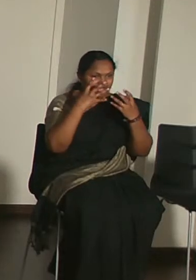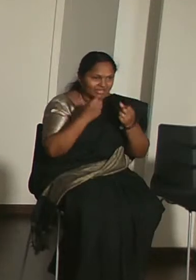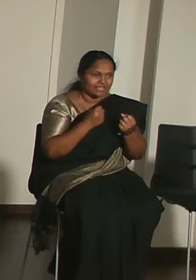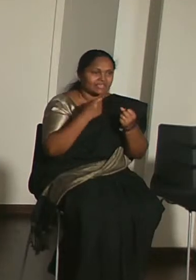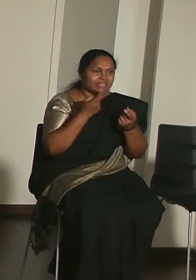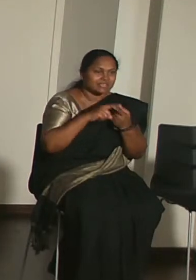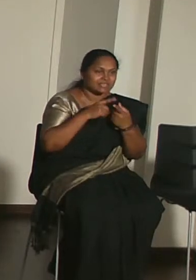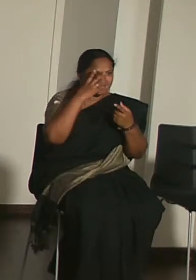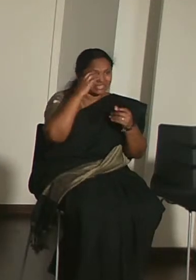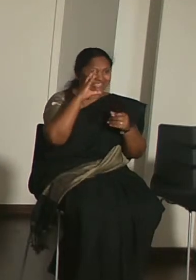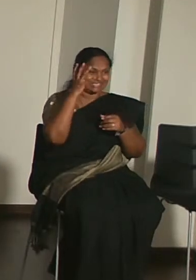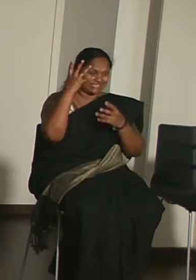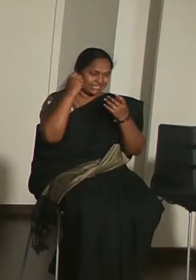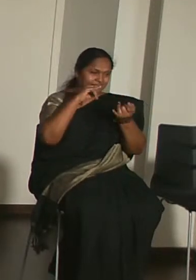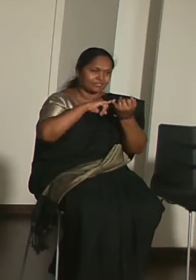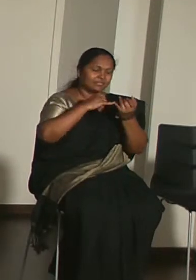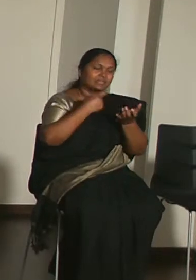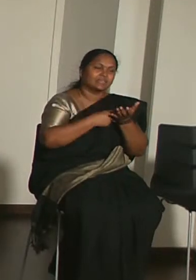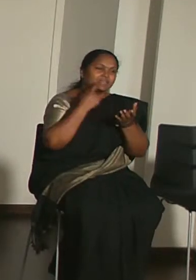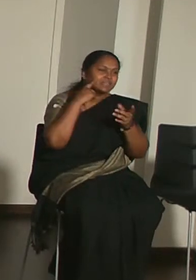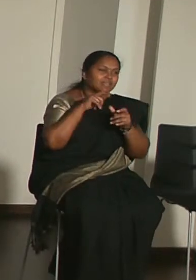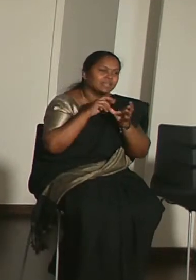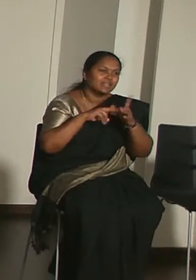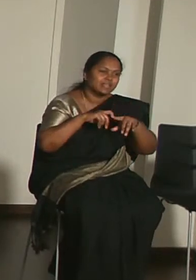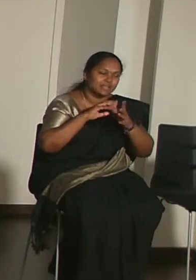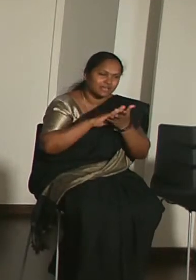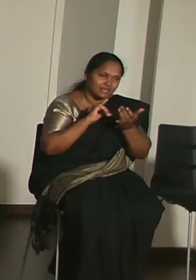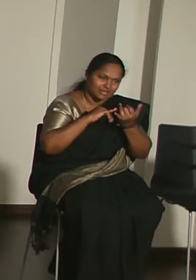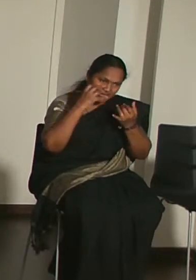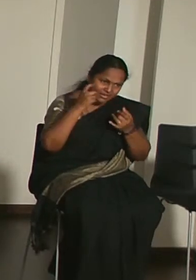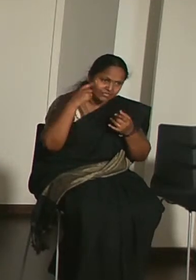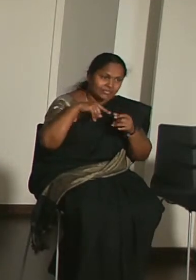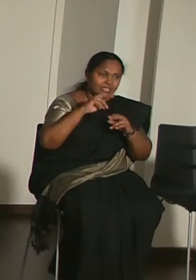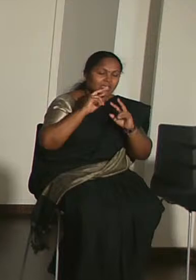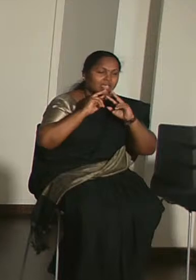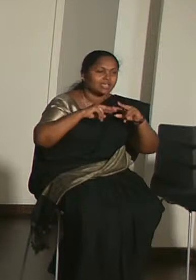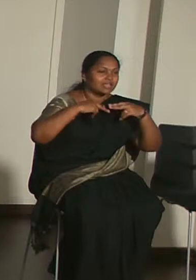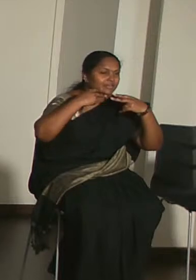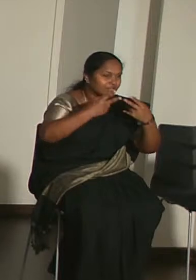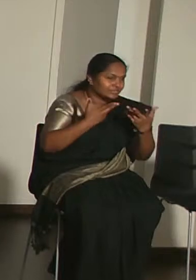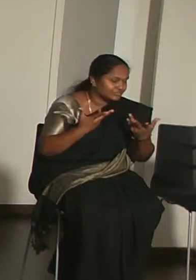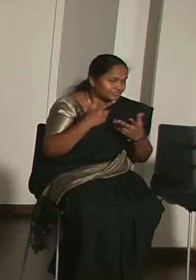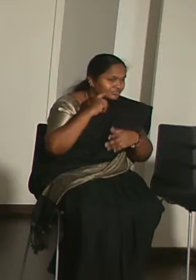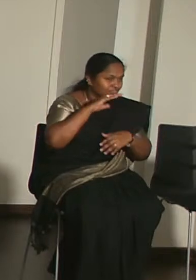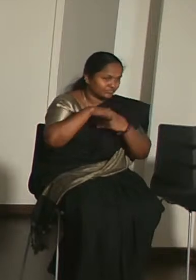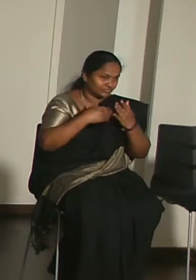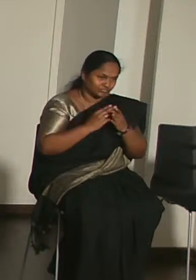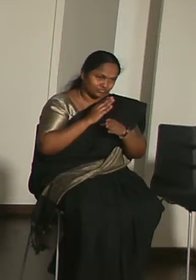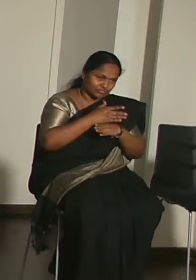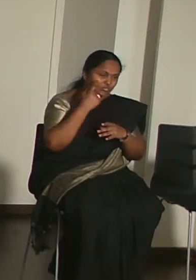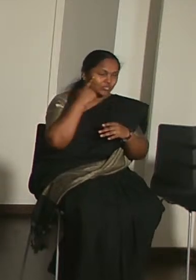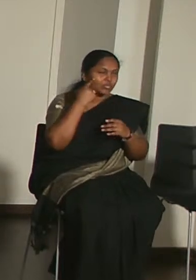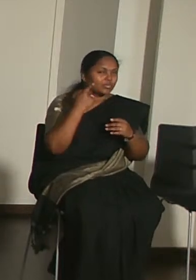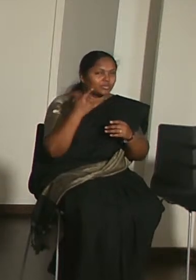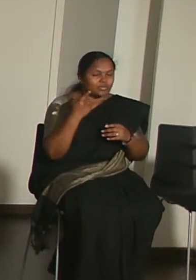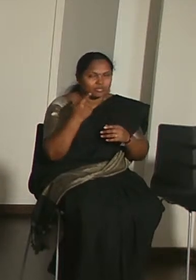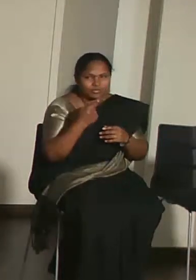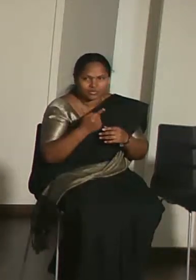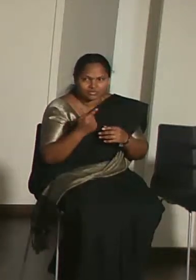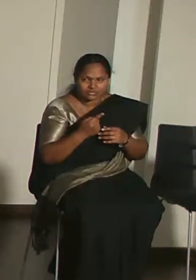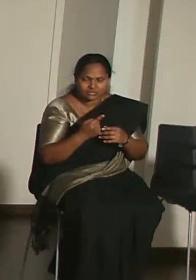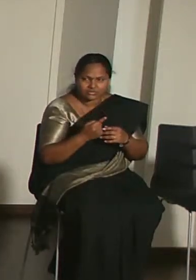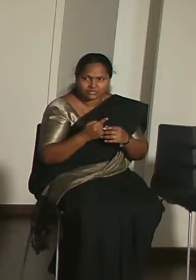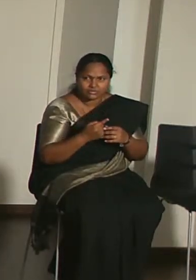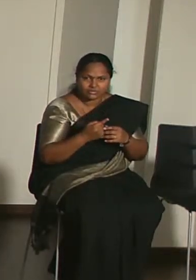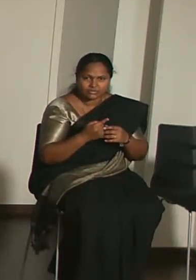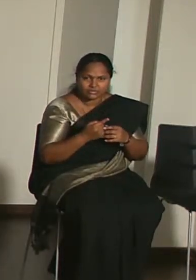menstruation in Sri Lanka. And the response to that was overwhelmingly positive.